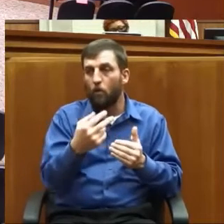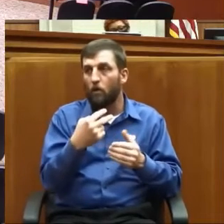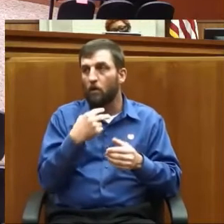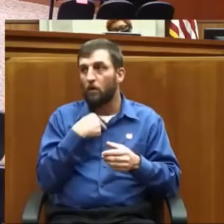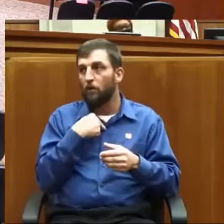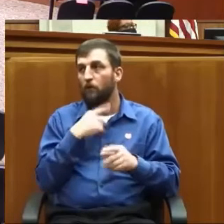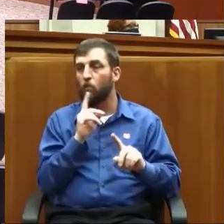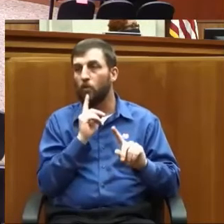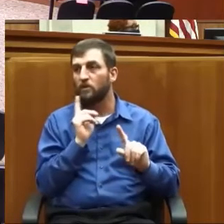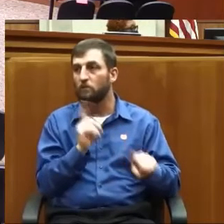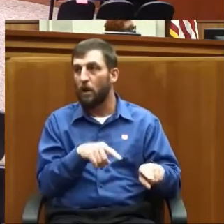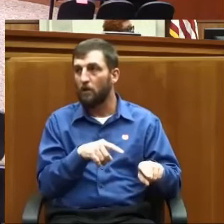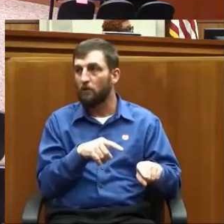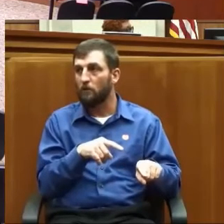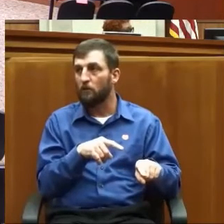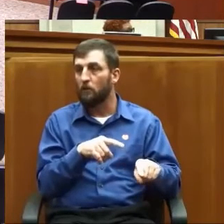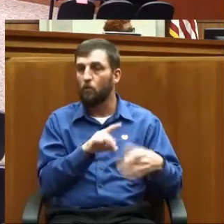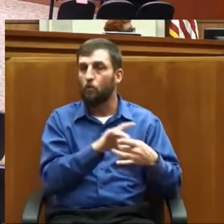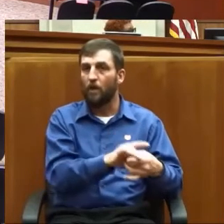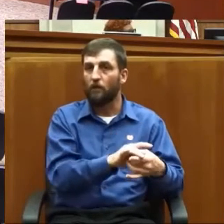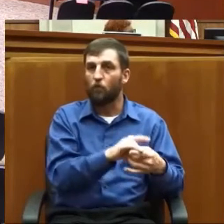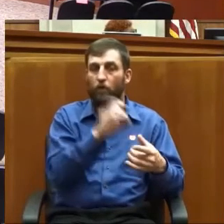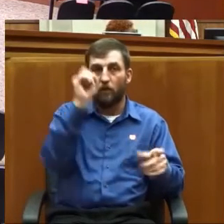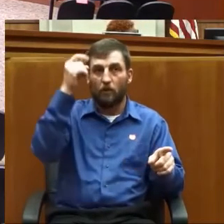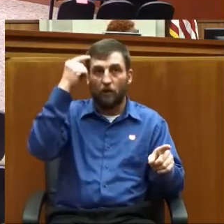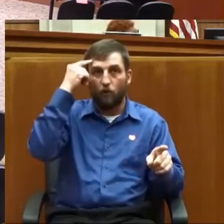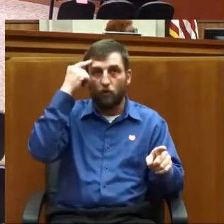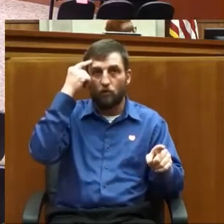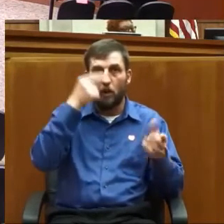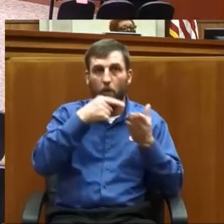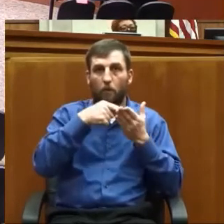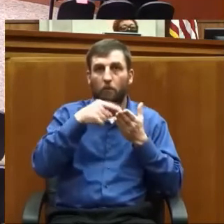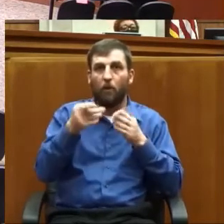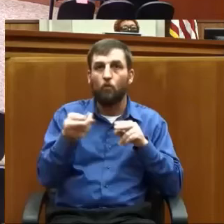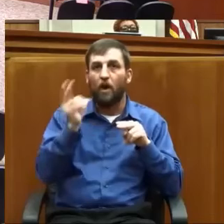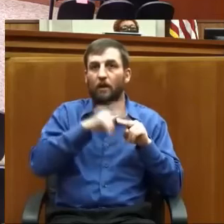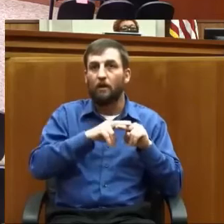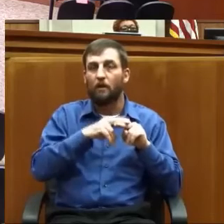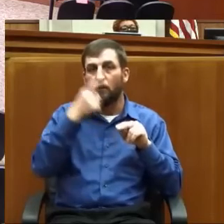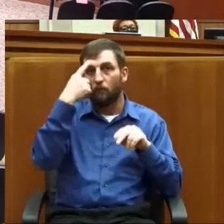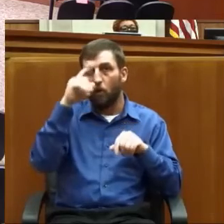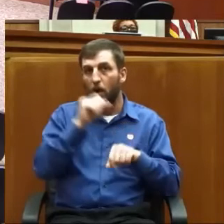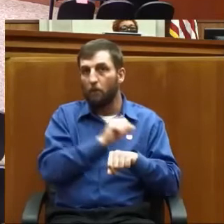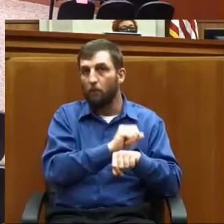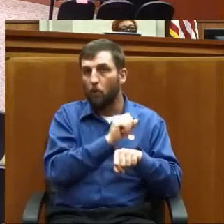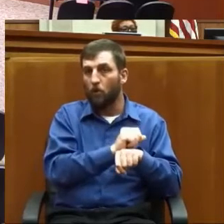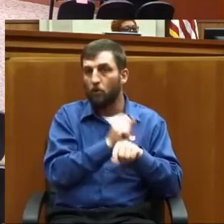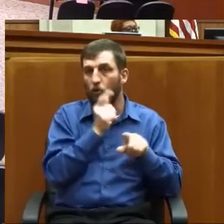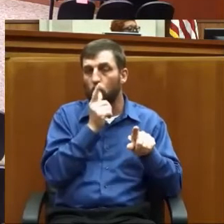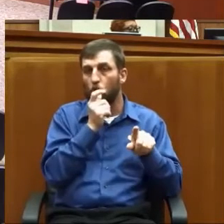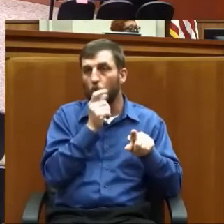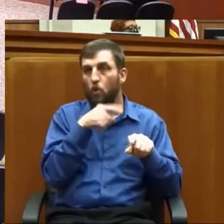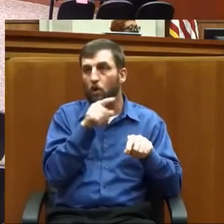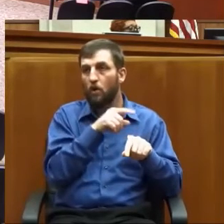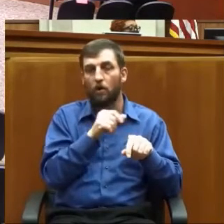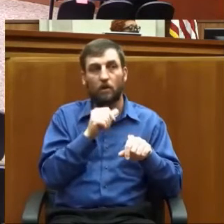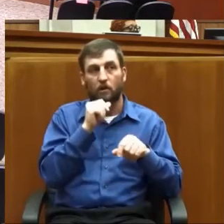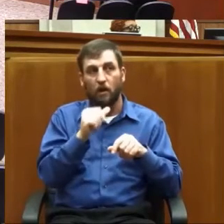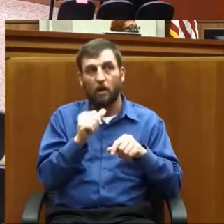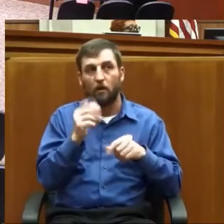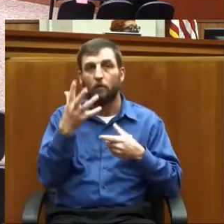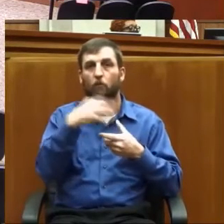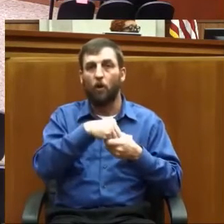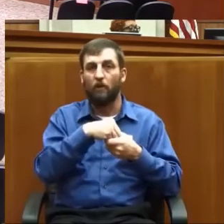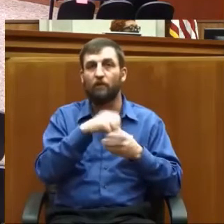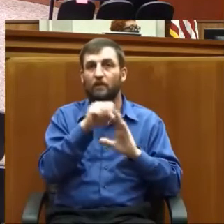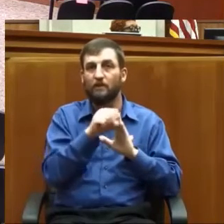the response relative to the governor's pay raise for employees who are part of state